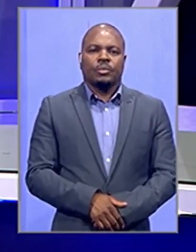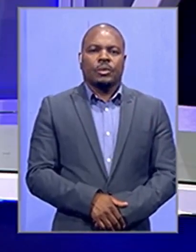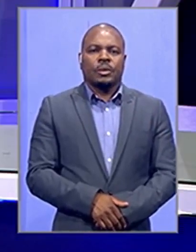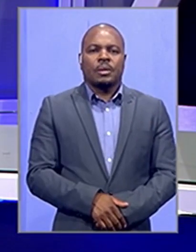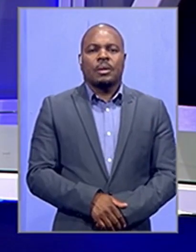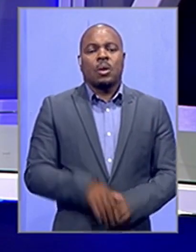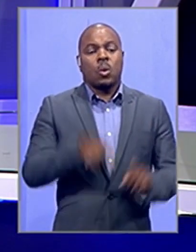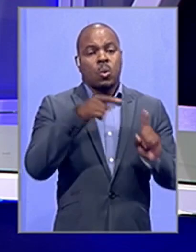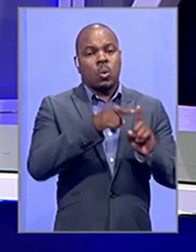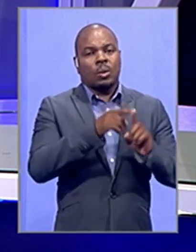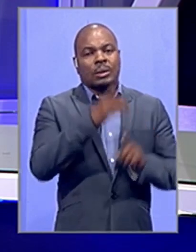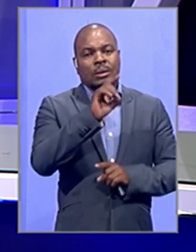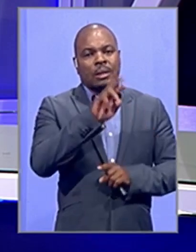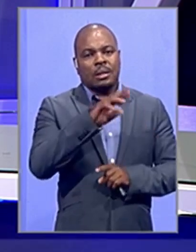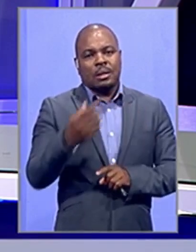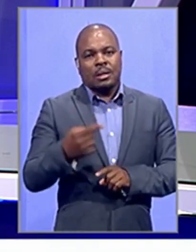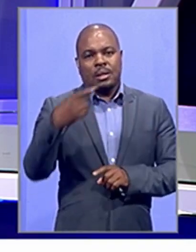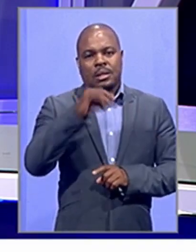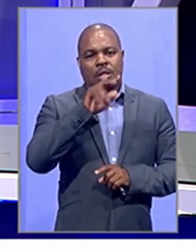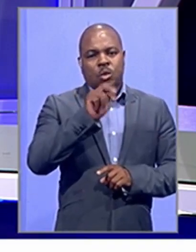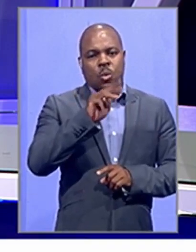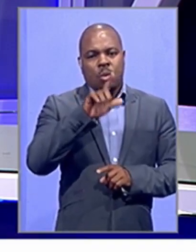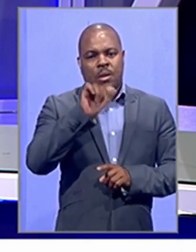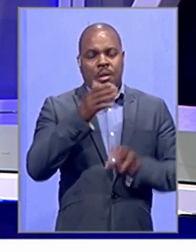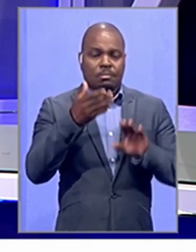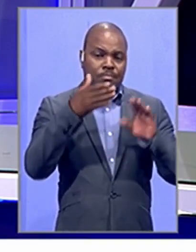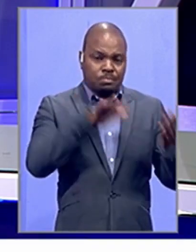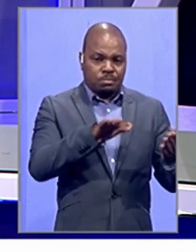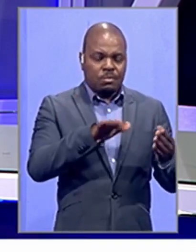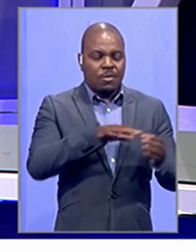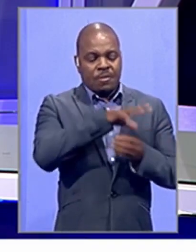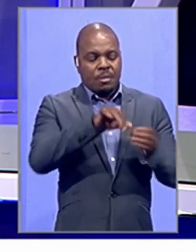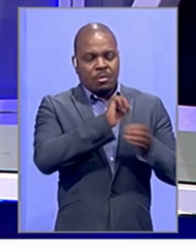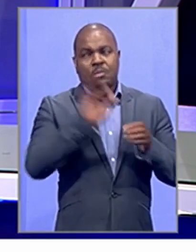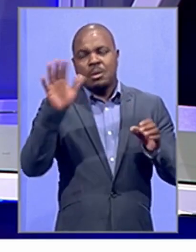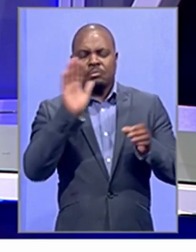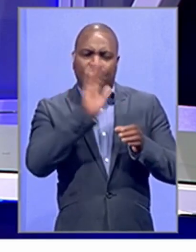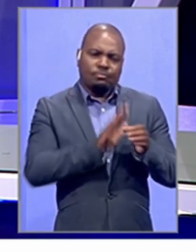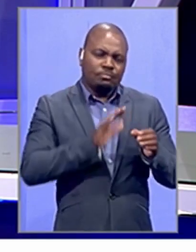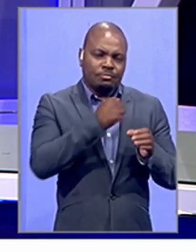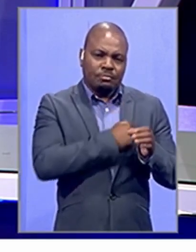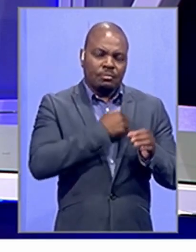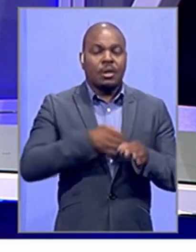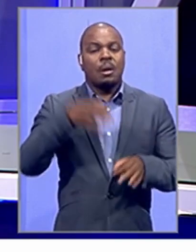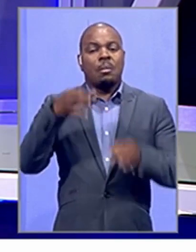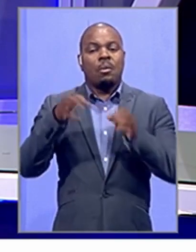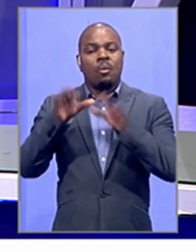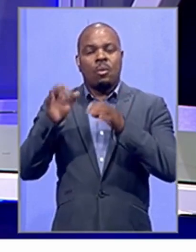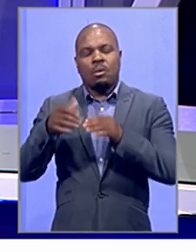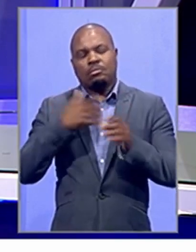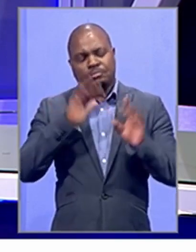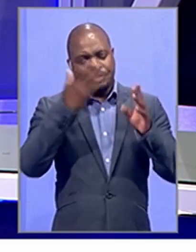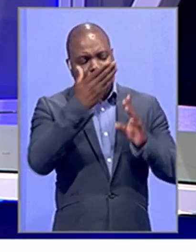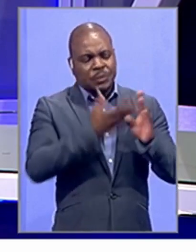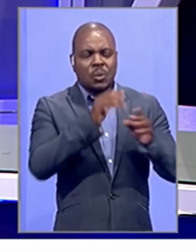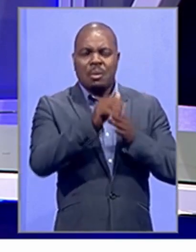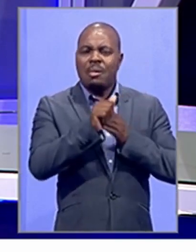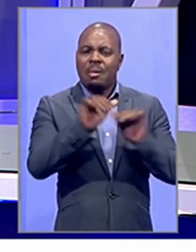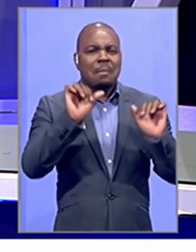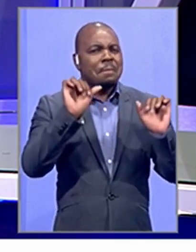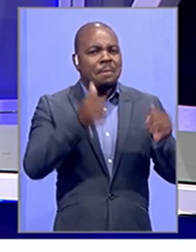Manjwa thobošwa sa tsena ka mmetela lapeng la mohunga ka Frene Ginwala. Magotla dipolotiki ya moretile ka boetapele jo a